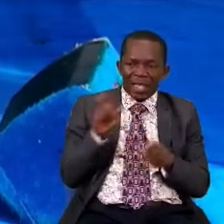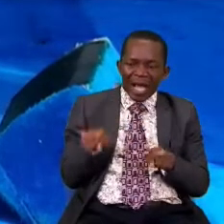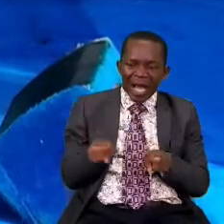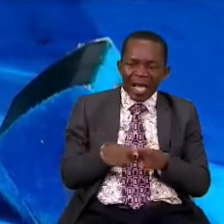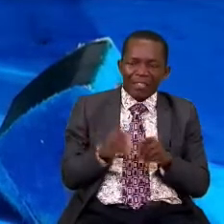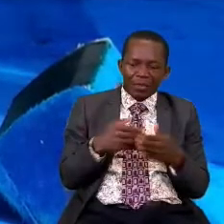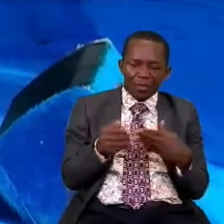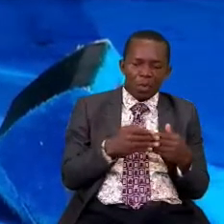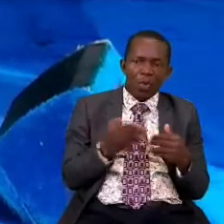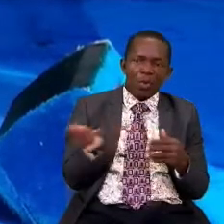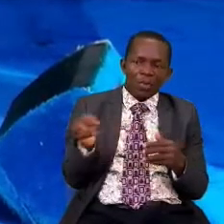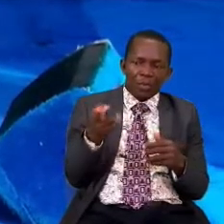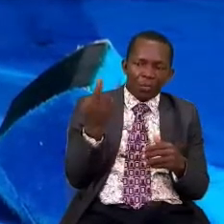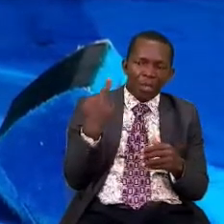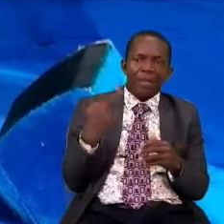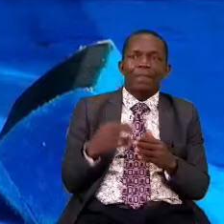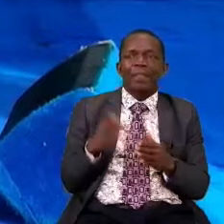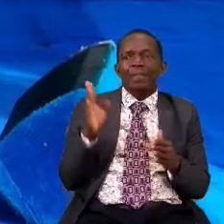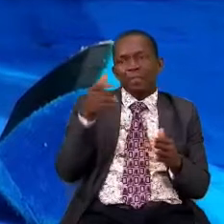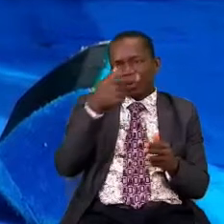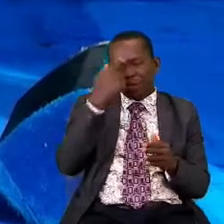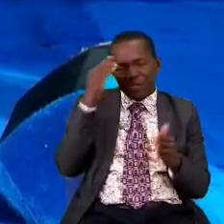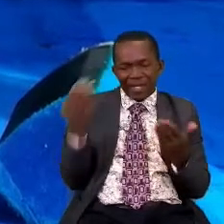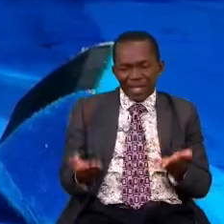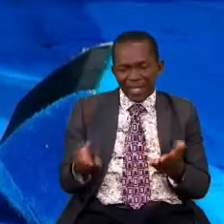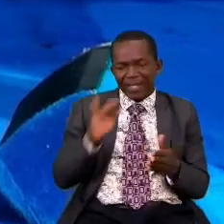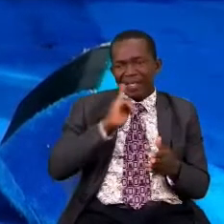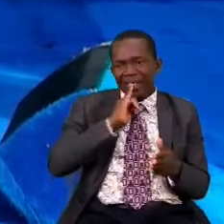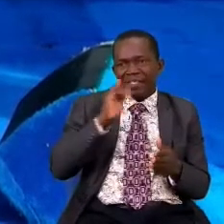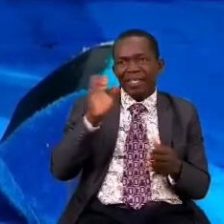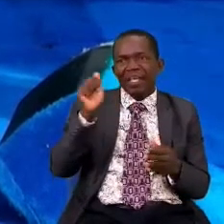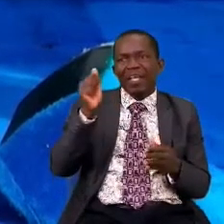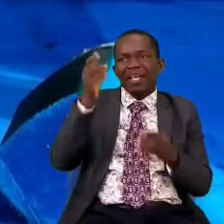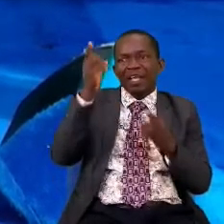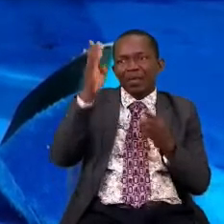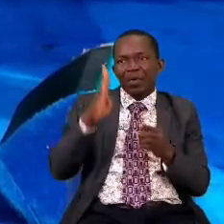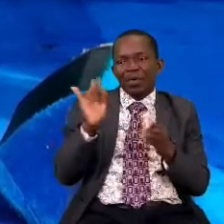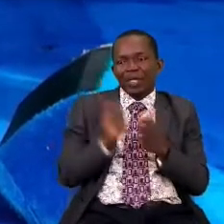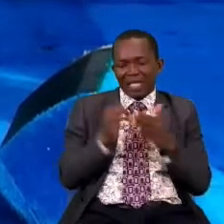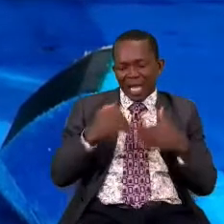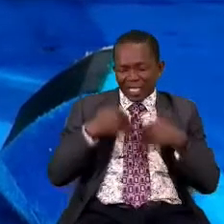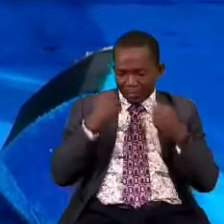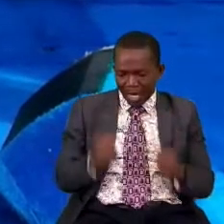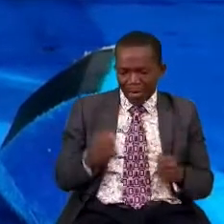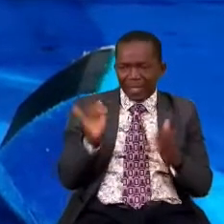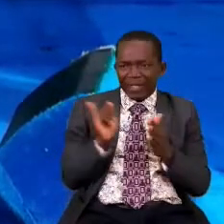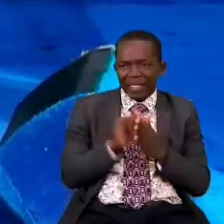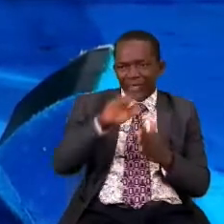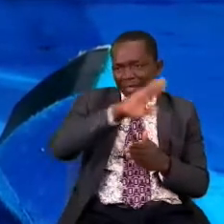fail. Because of that, he was strong in faith, giving glory to God. And then in verse